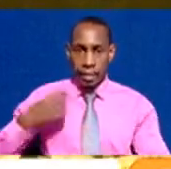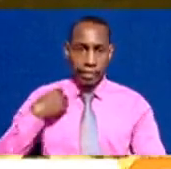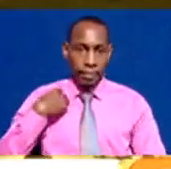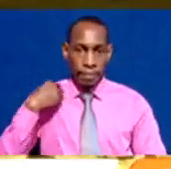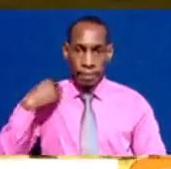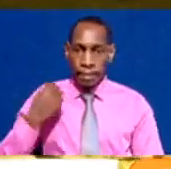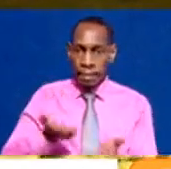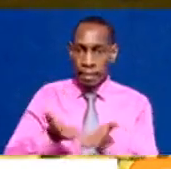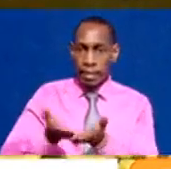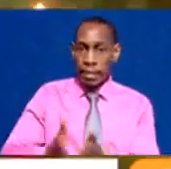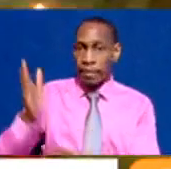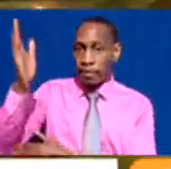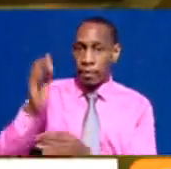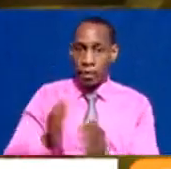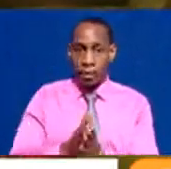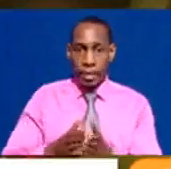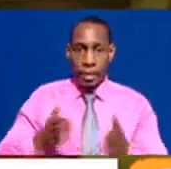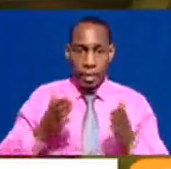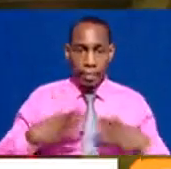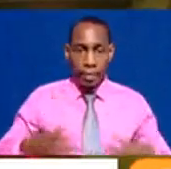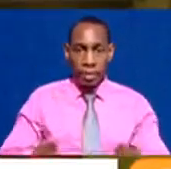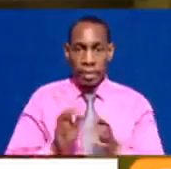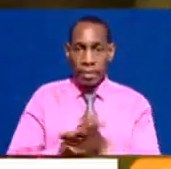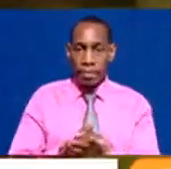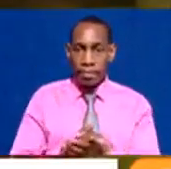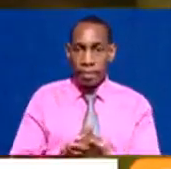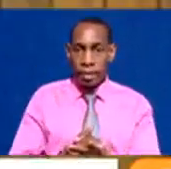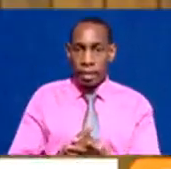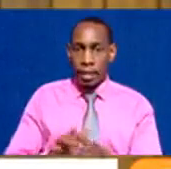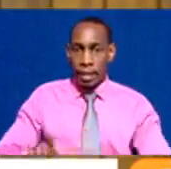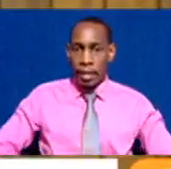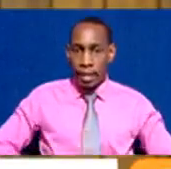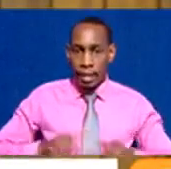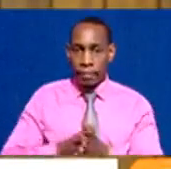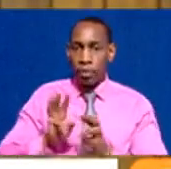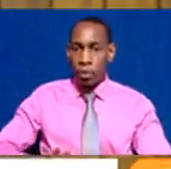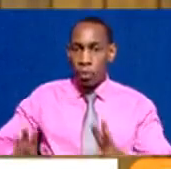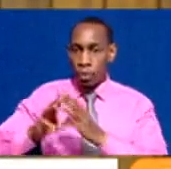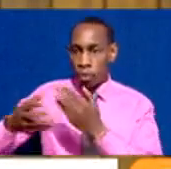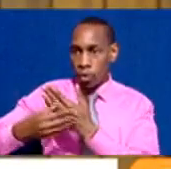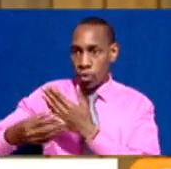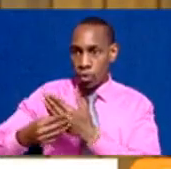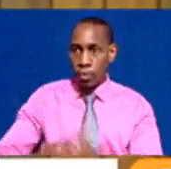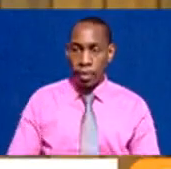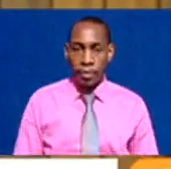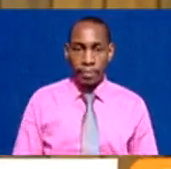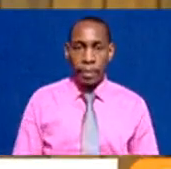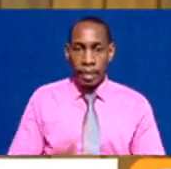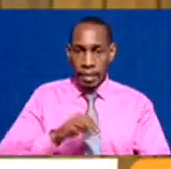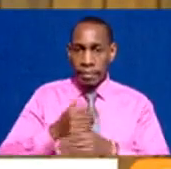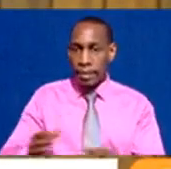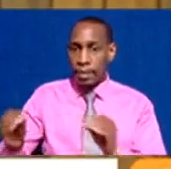to God and humanity, a man whose life is worth emulating. I remember every time I met